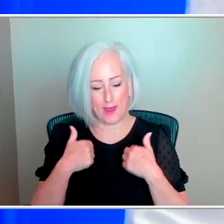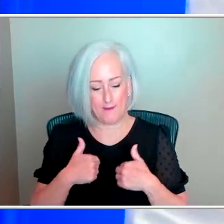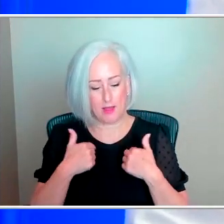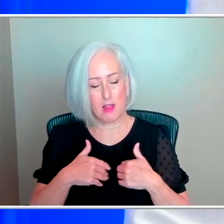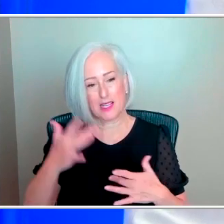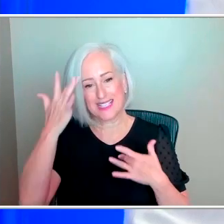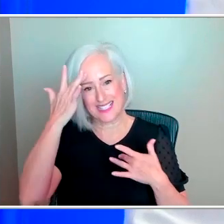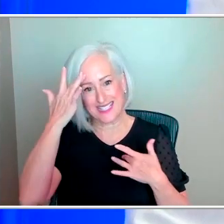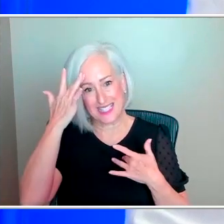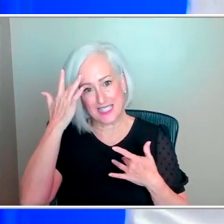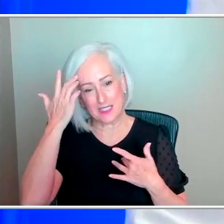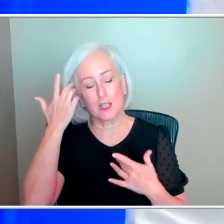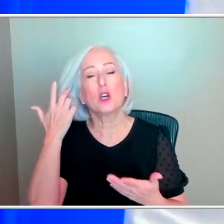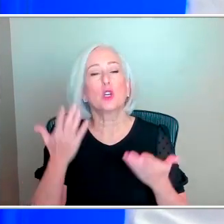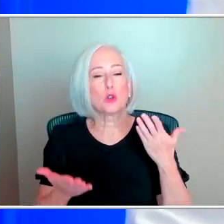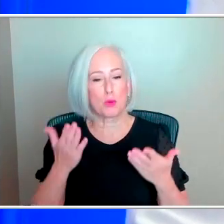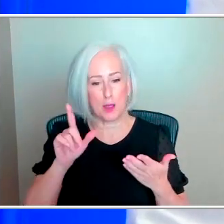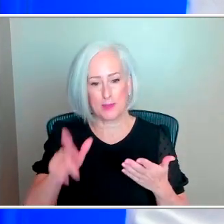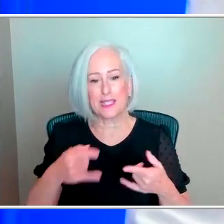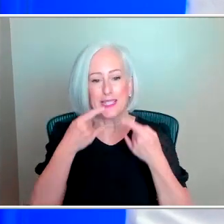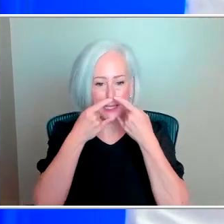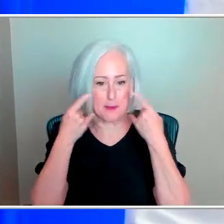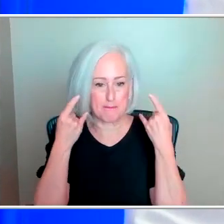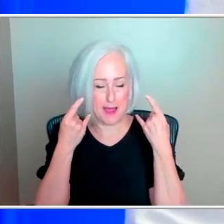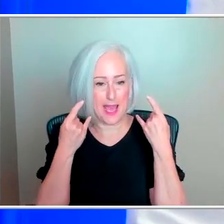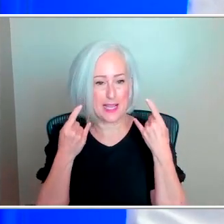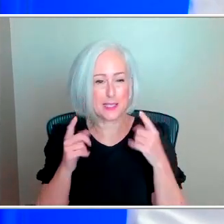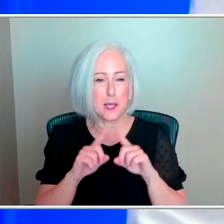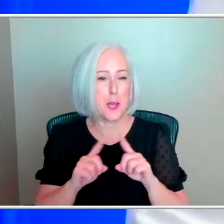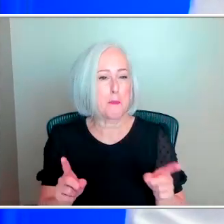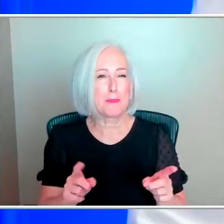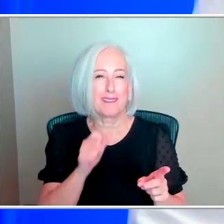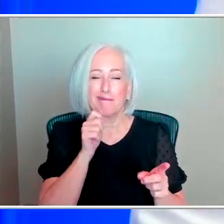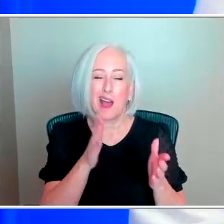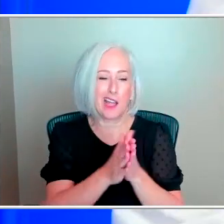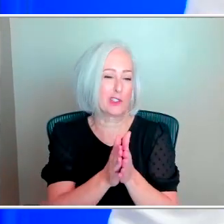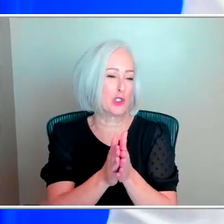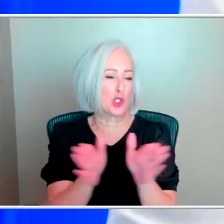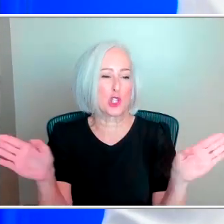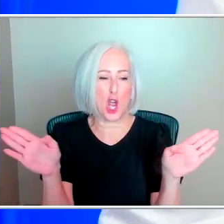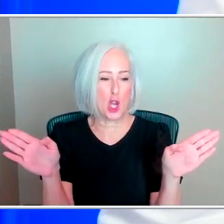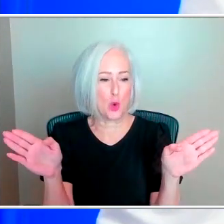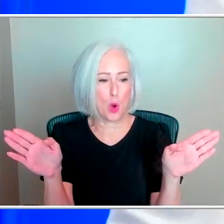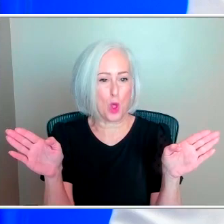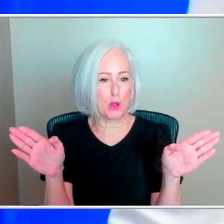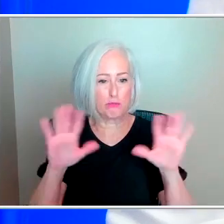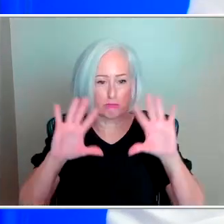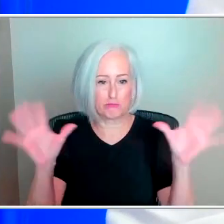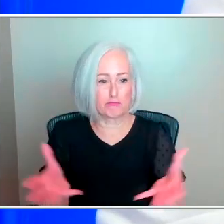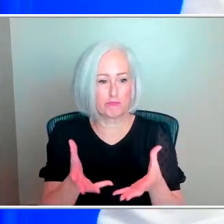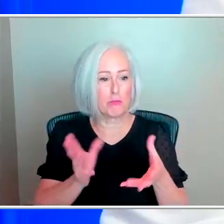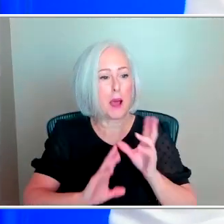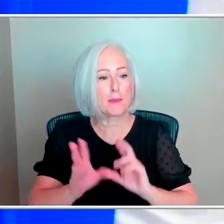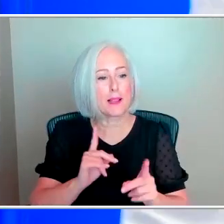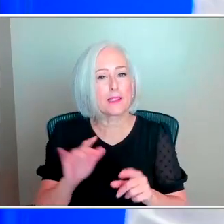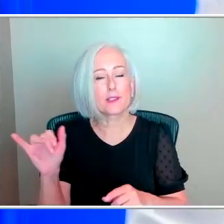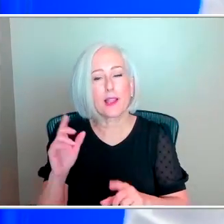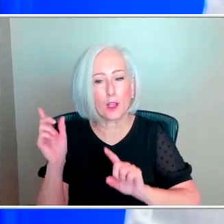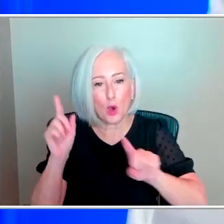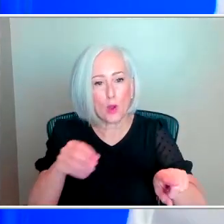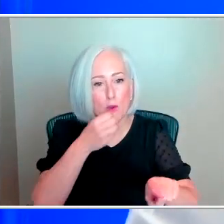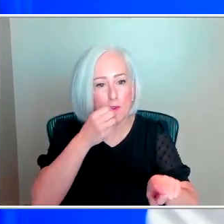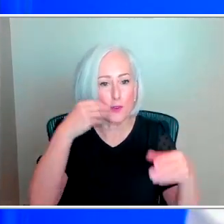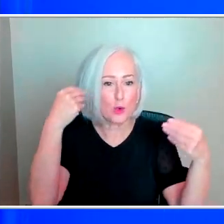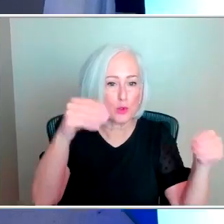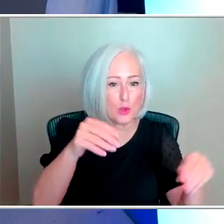one there. Makes sense. But not in the general population going to the grocery store or a church or something like